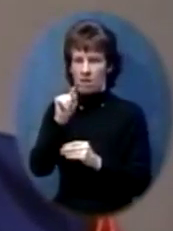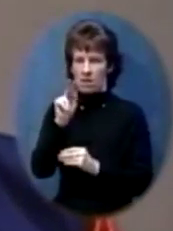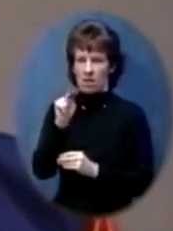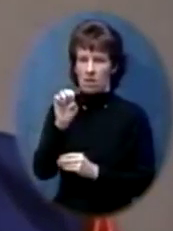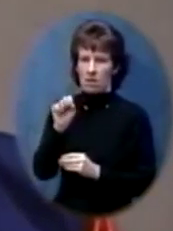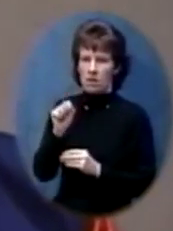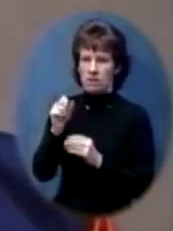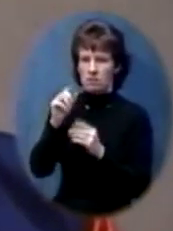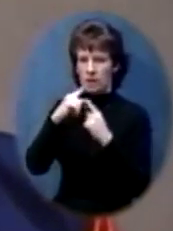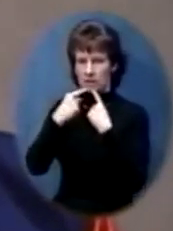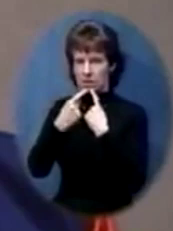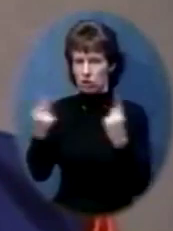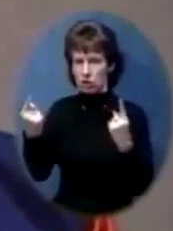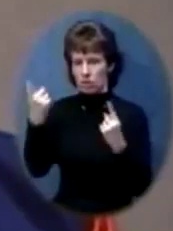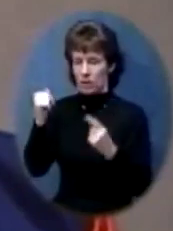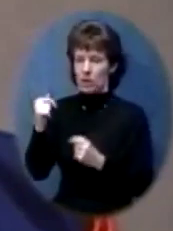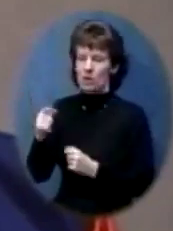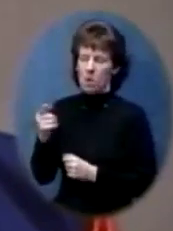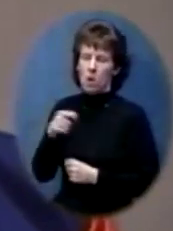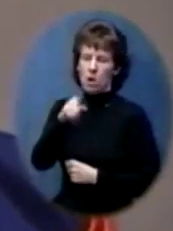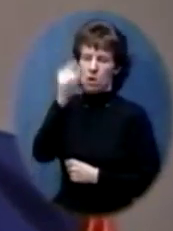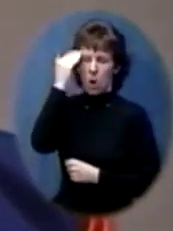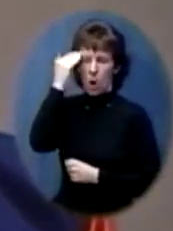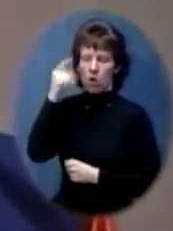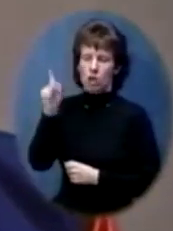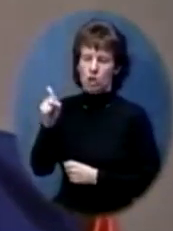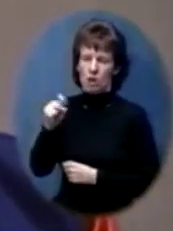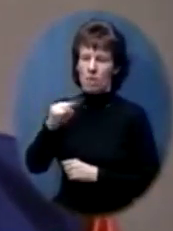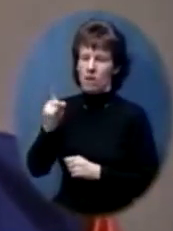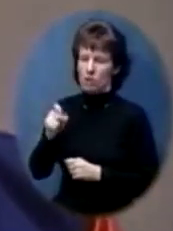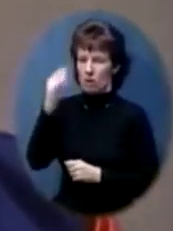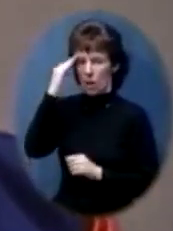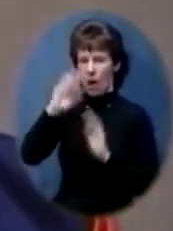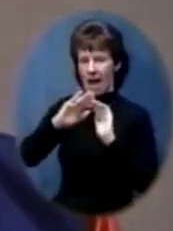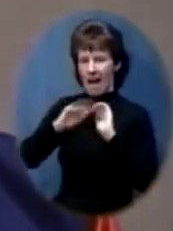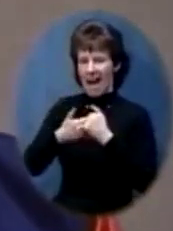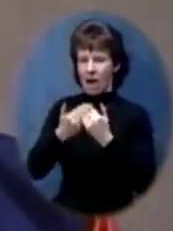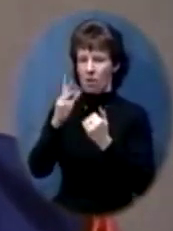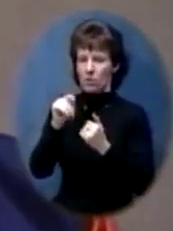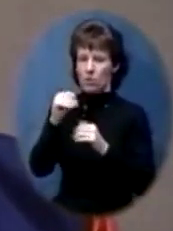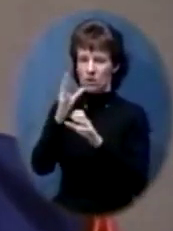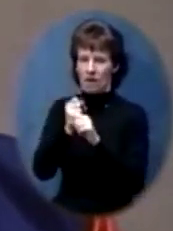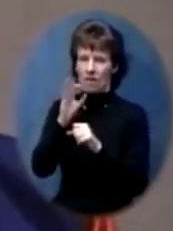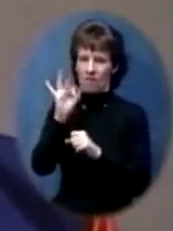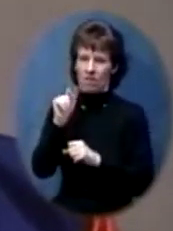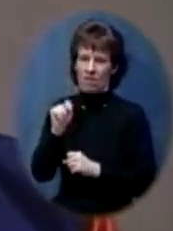to do it, because it's one thing to know that you should get fit, but you also should know how to do it.